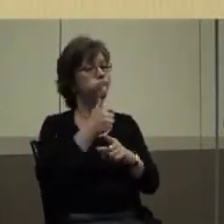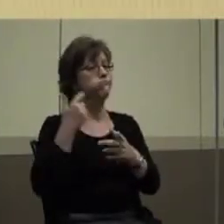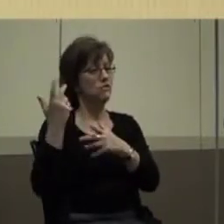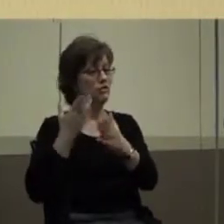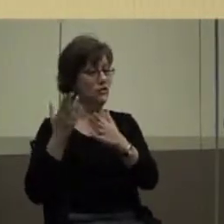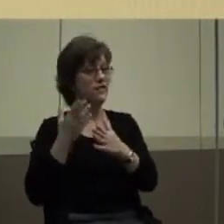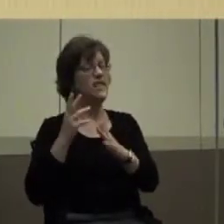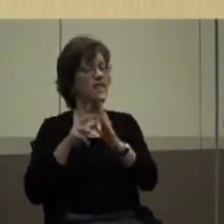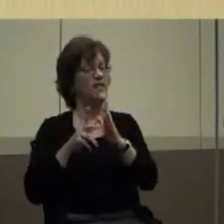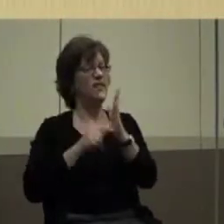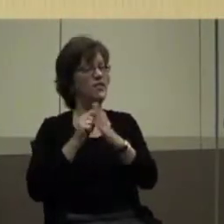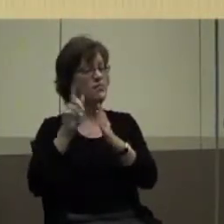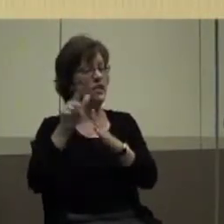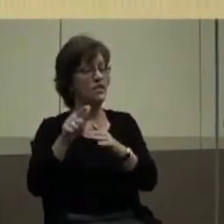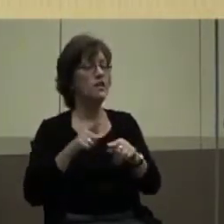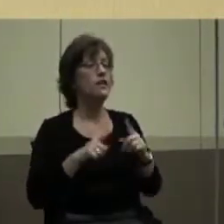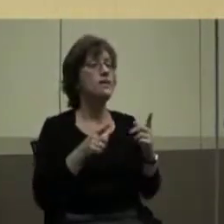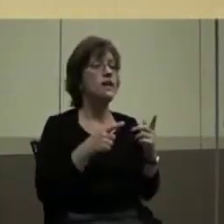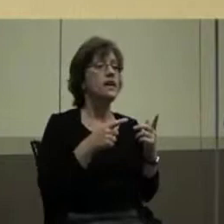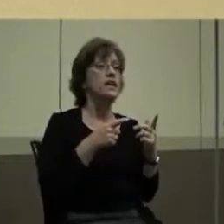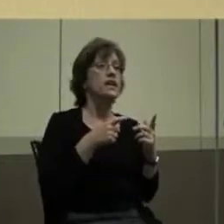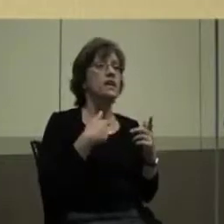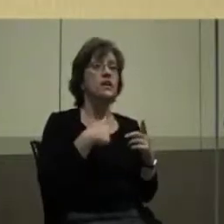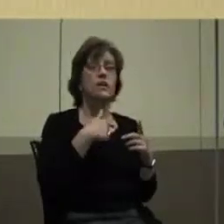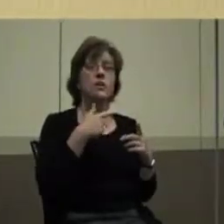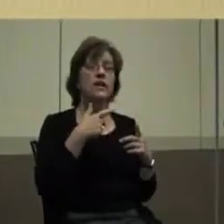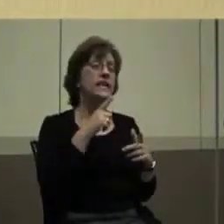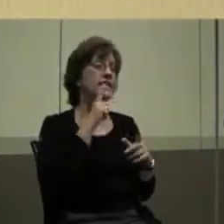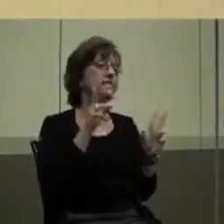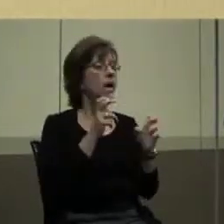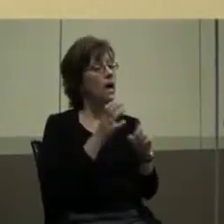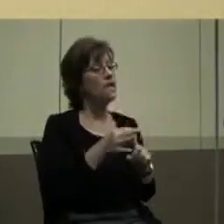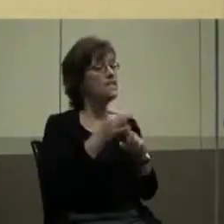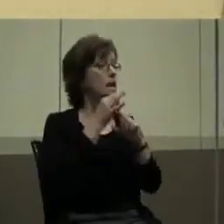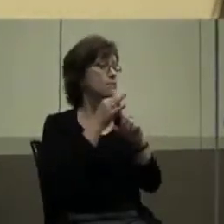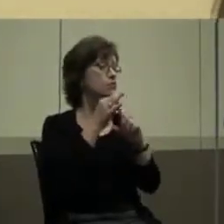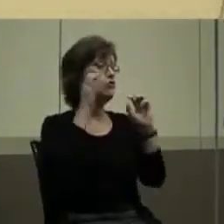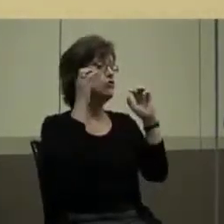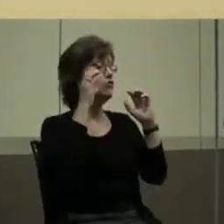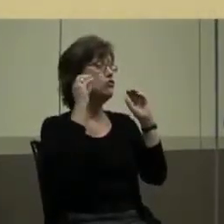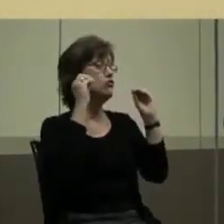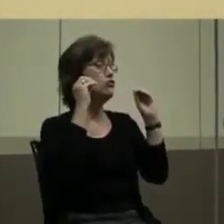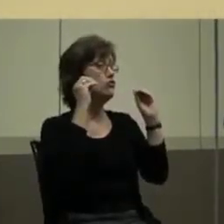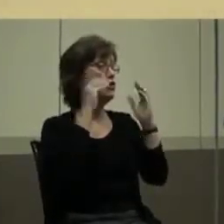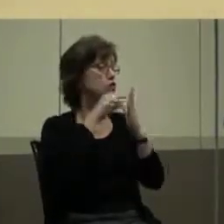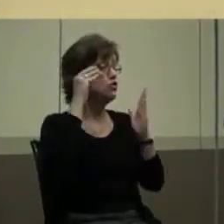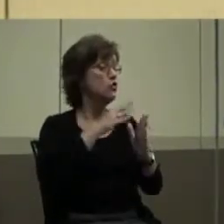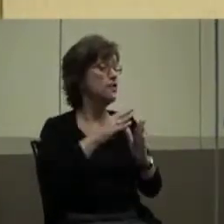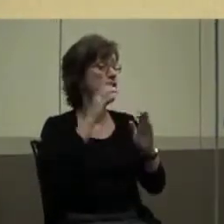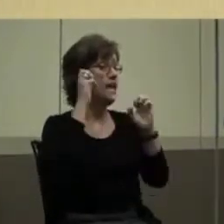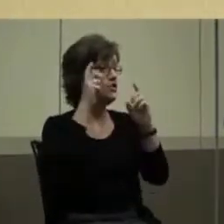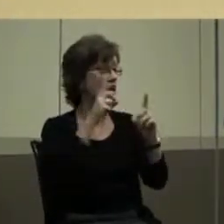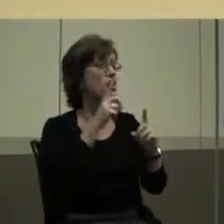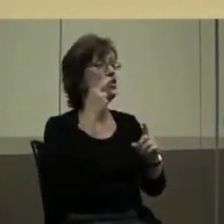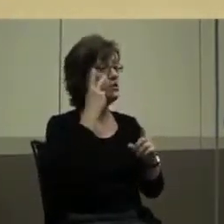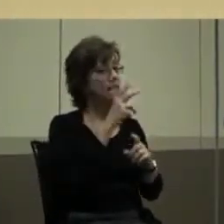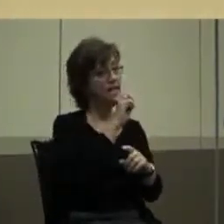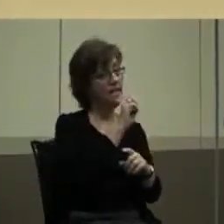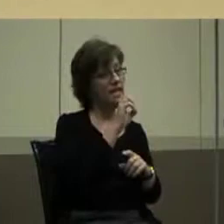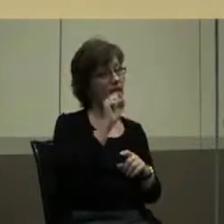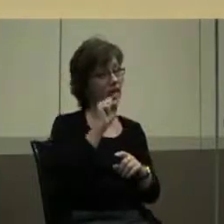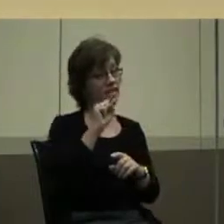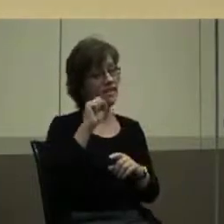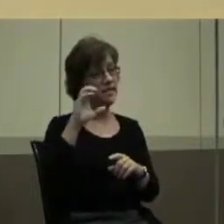Florida, we call our kids in special ed exceptional student education, or ESC. So that's why you'll see ESC there. That means